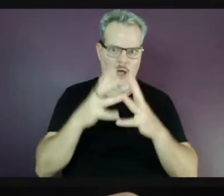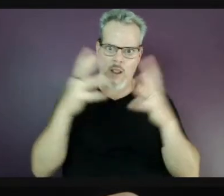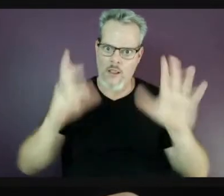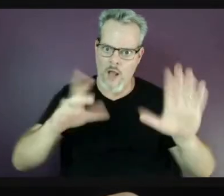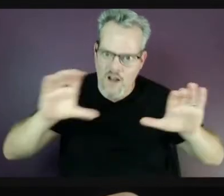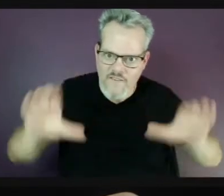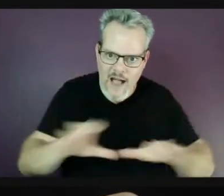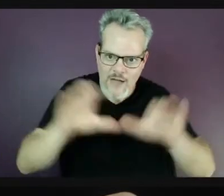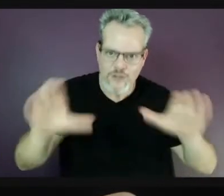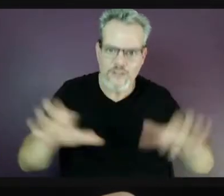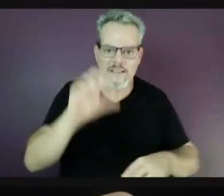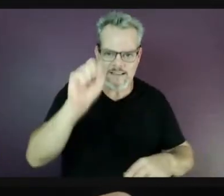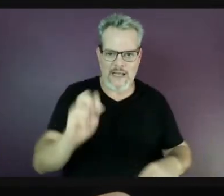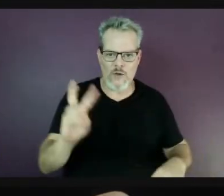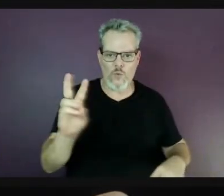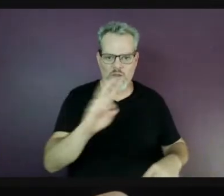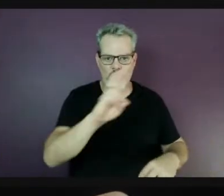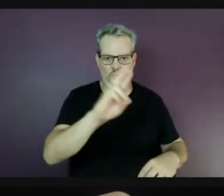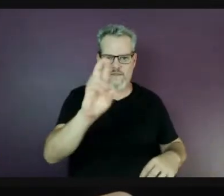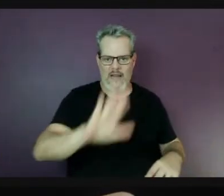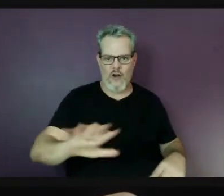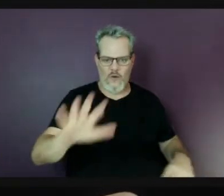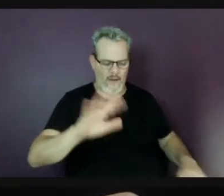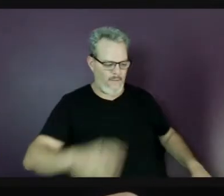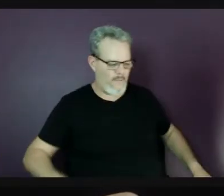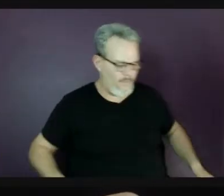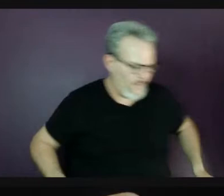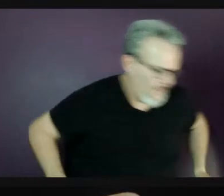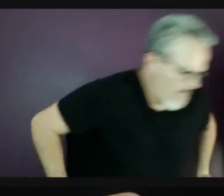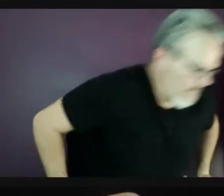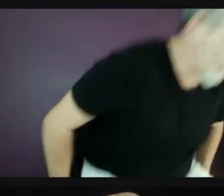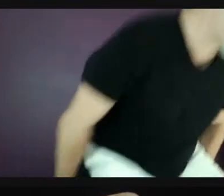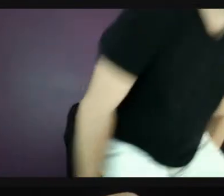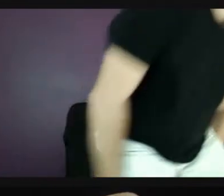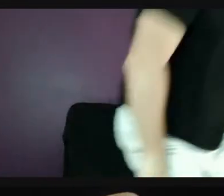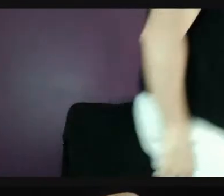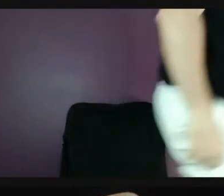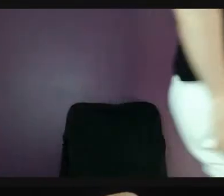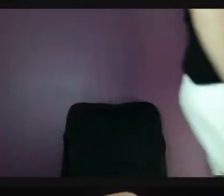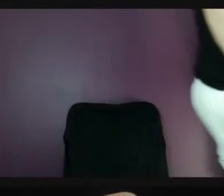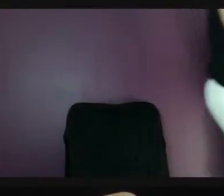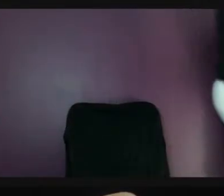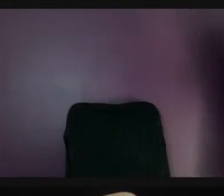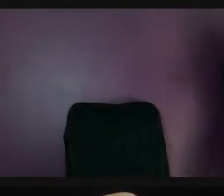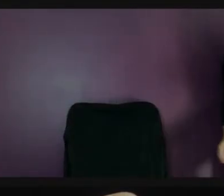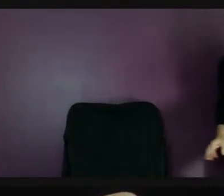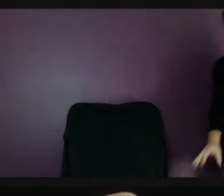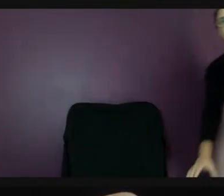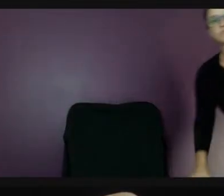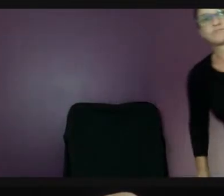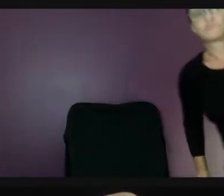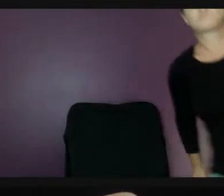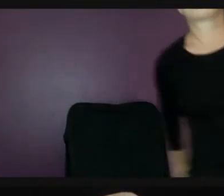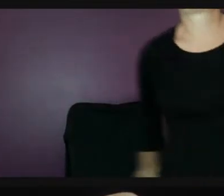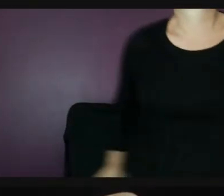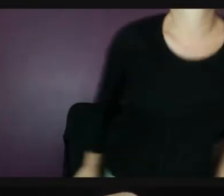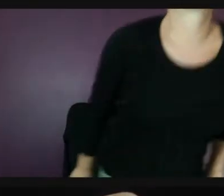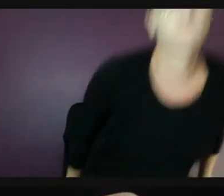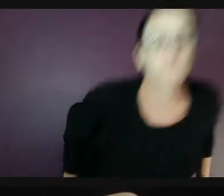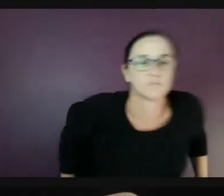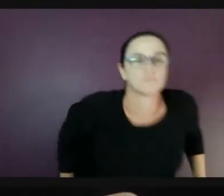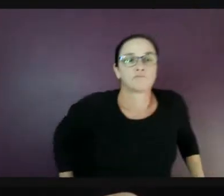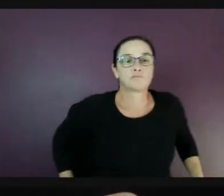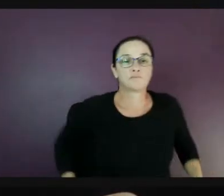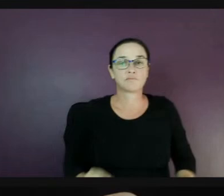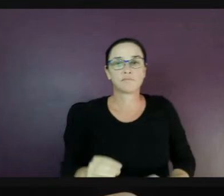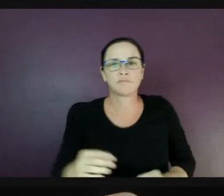rift connector. So we seem to have shifted the storage area of the volcano at the summit. The summit is clearly one big area, but where else can it go? Where's